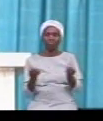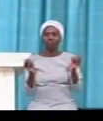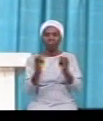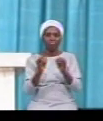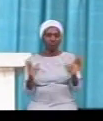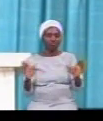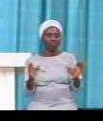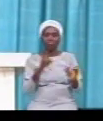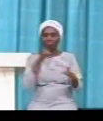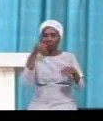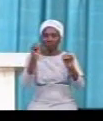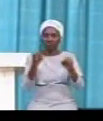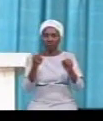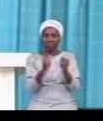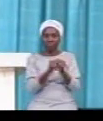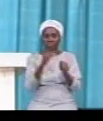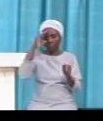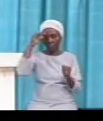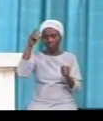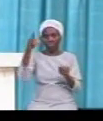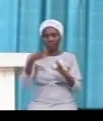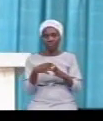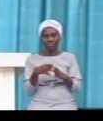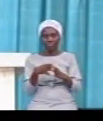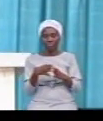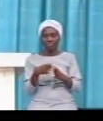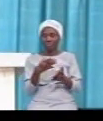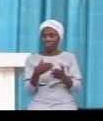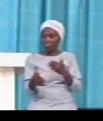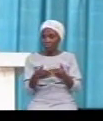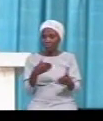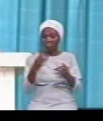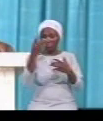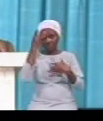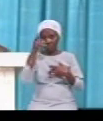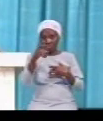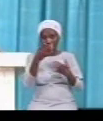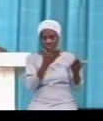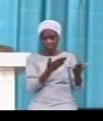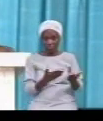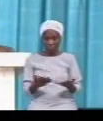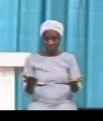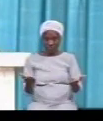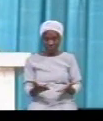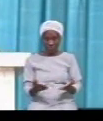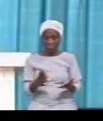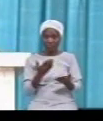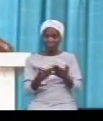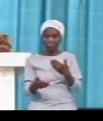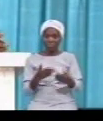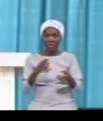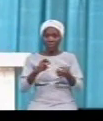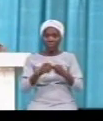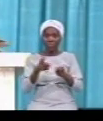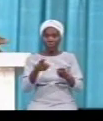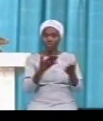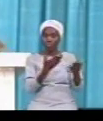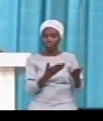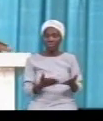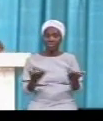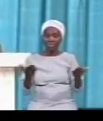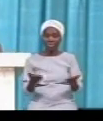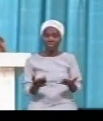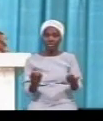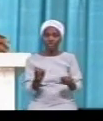no sickness which is incurable with him. Whatever sickness represented here, whatever problem is represented here, today as the